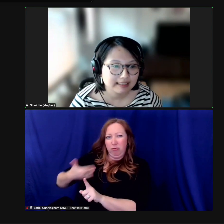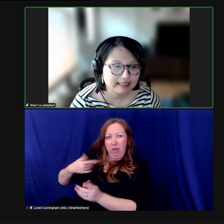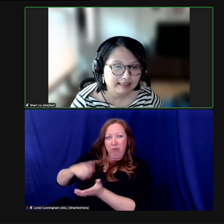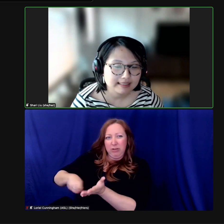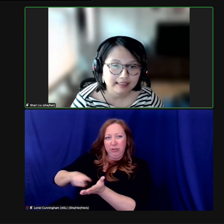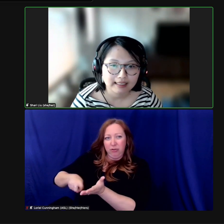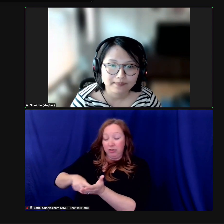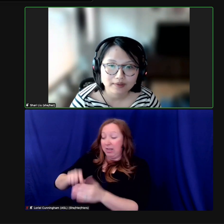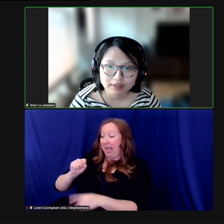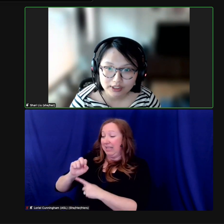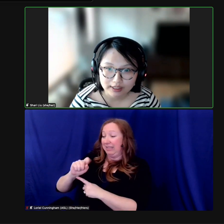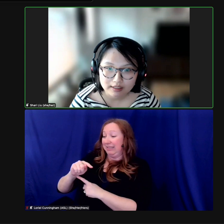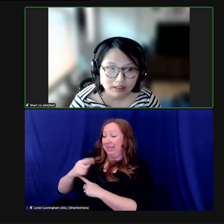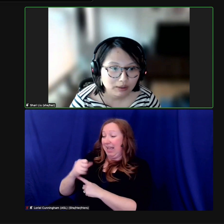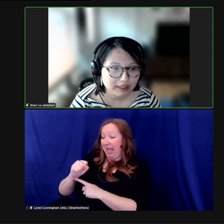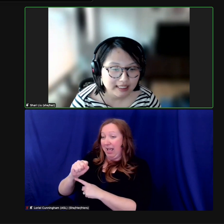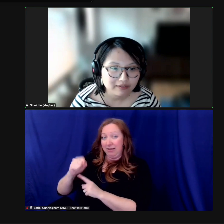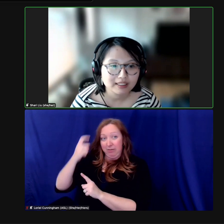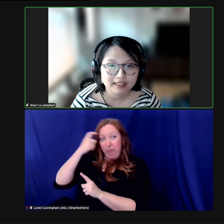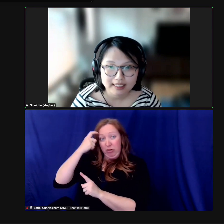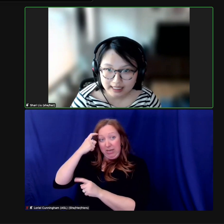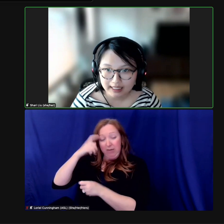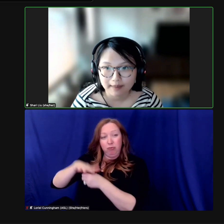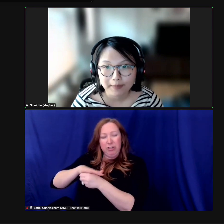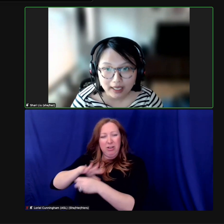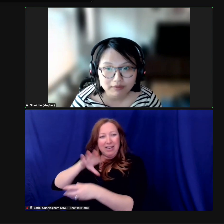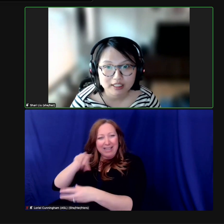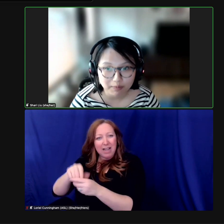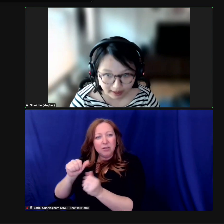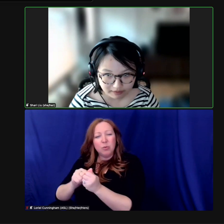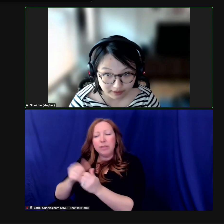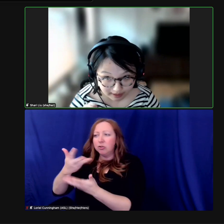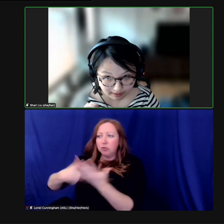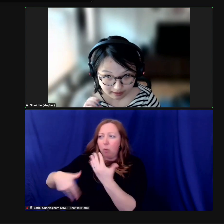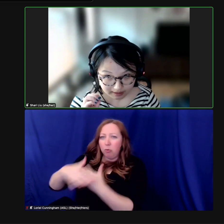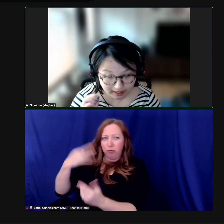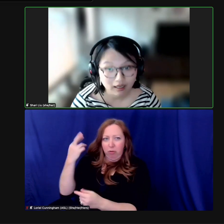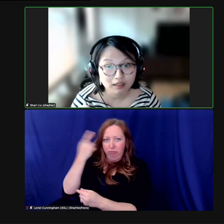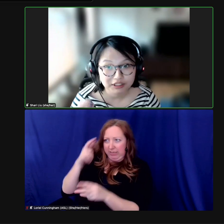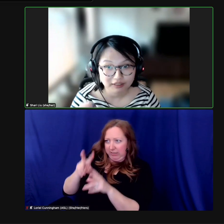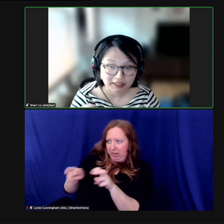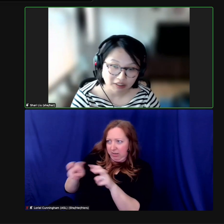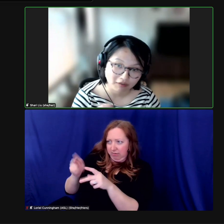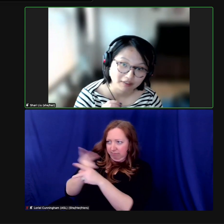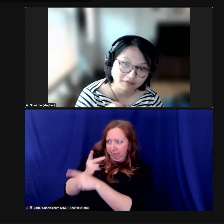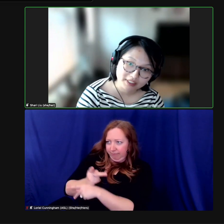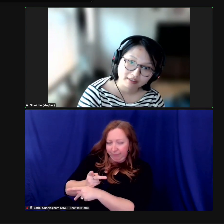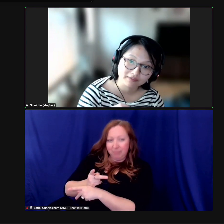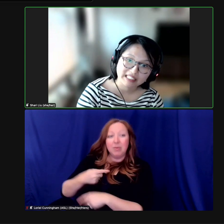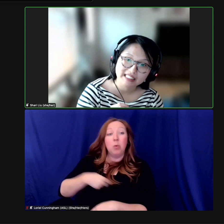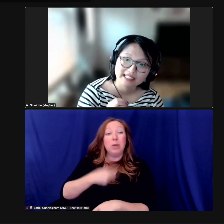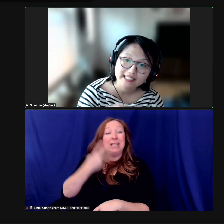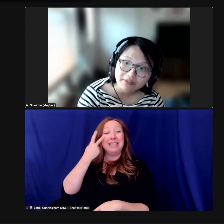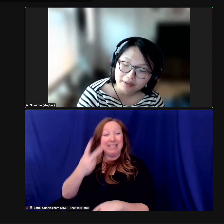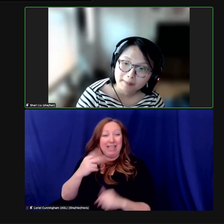And in these regions, we definitely see a bigger response for the psychology events over the